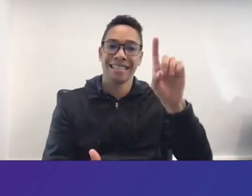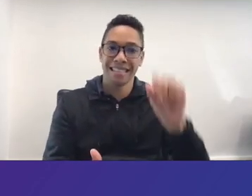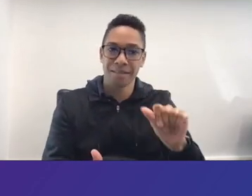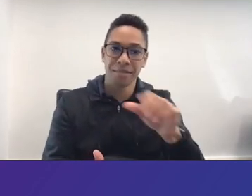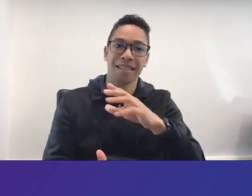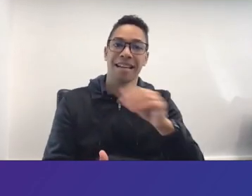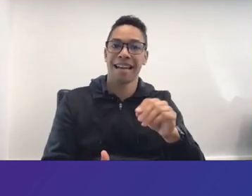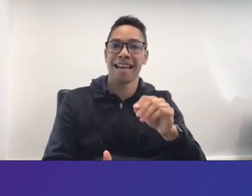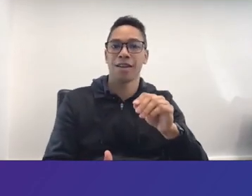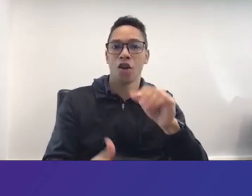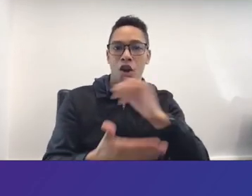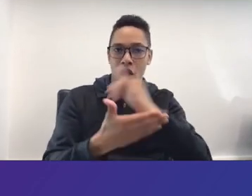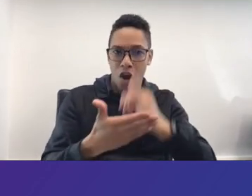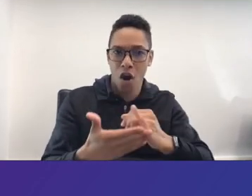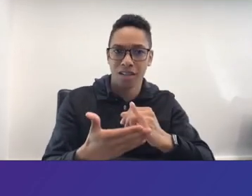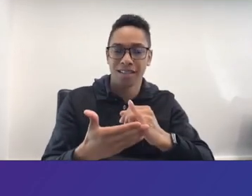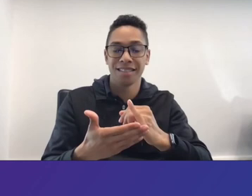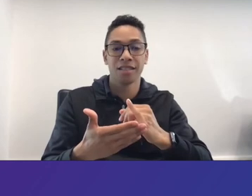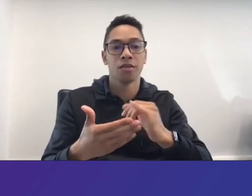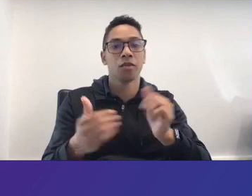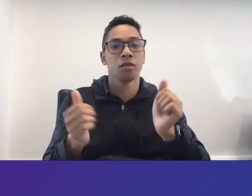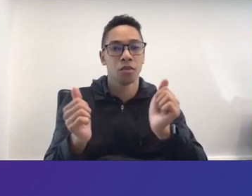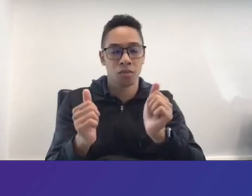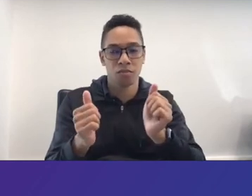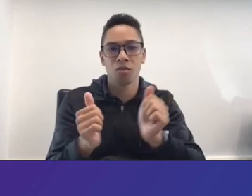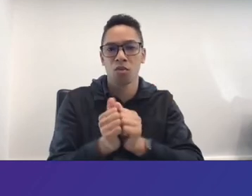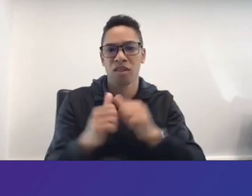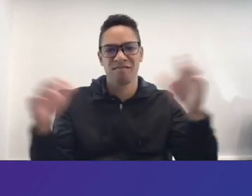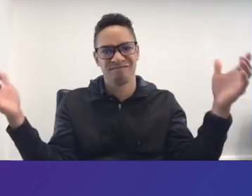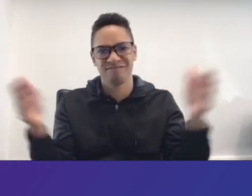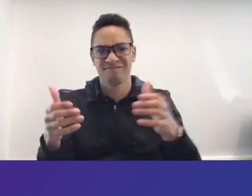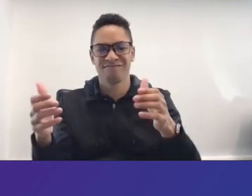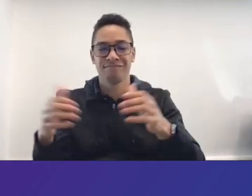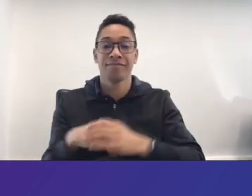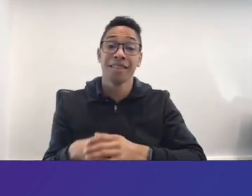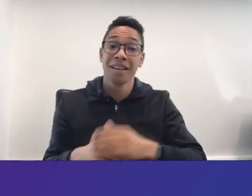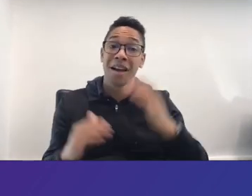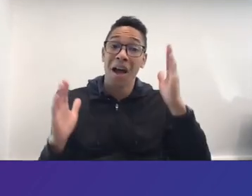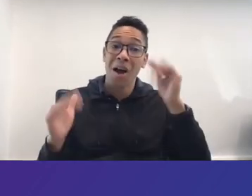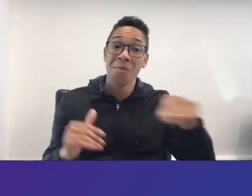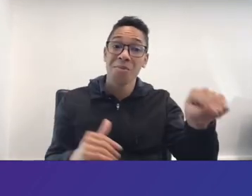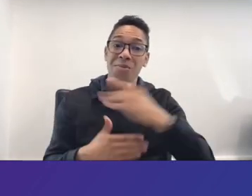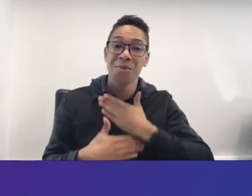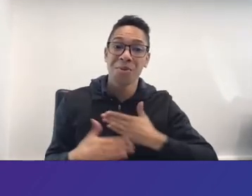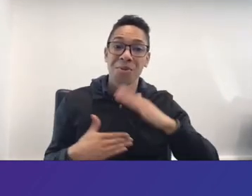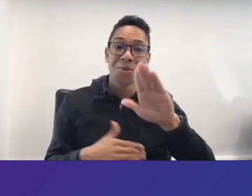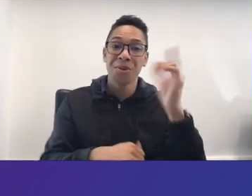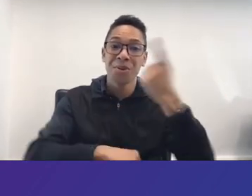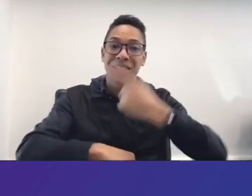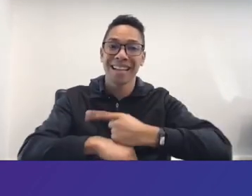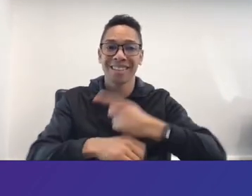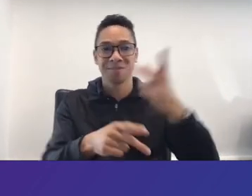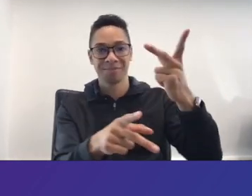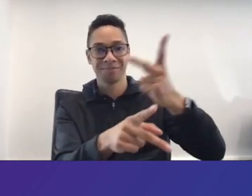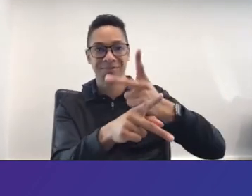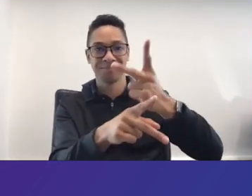Residency Artists, Curated with X. I wish you a wonderful day. Take care.